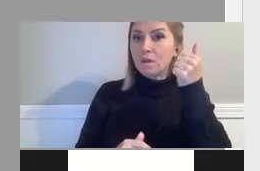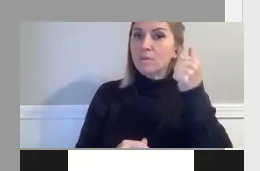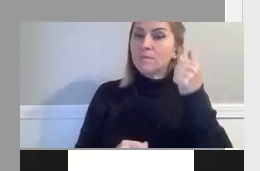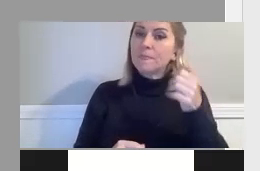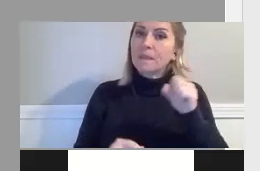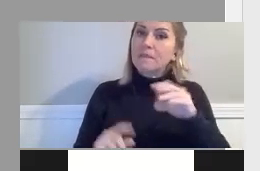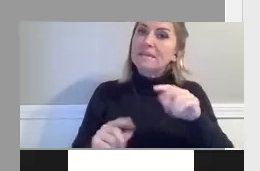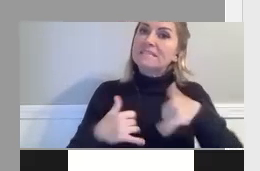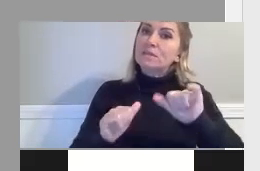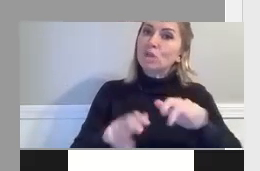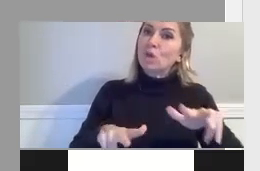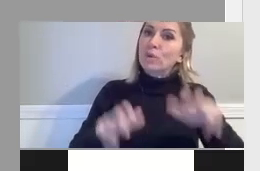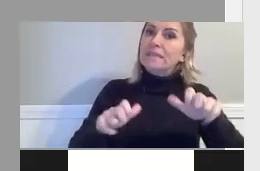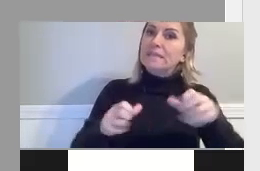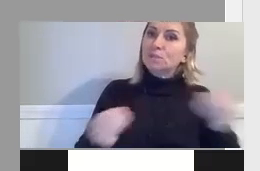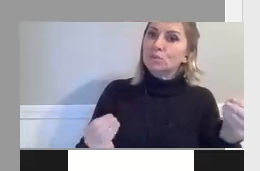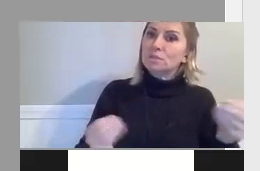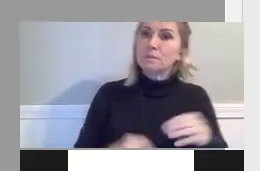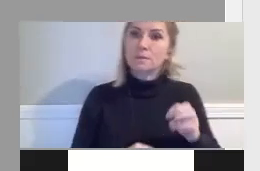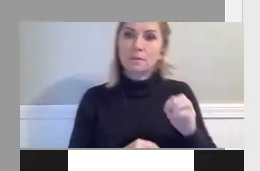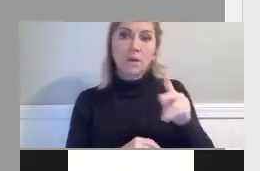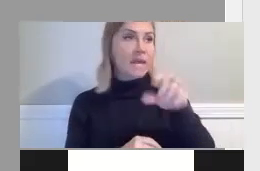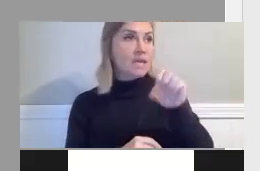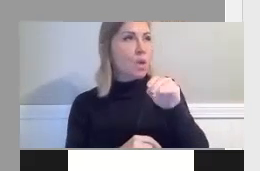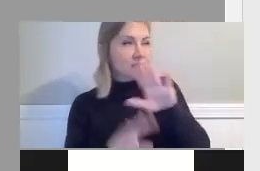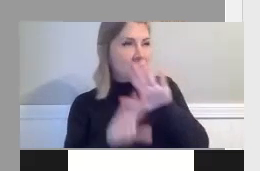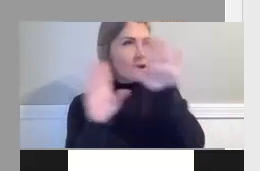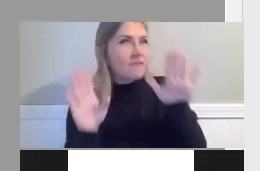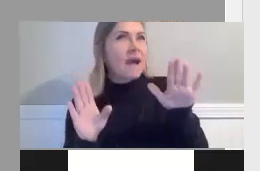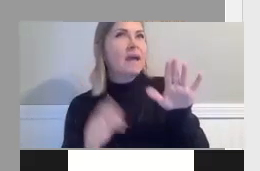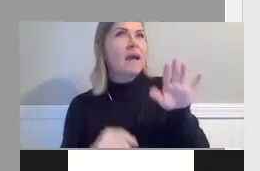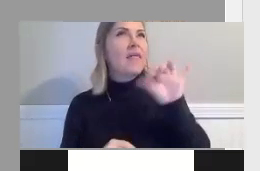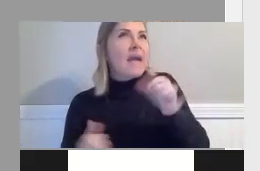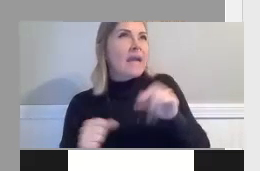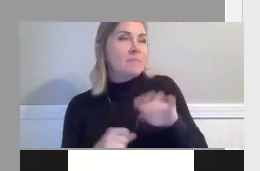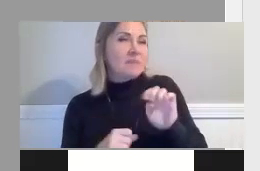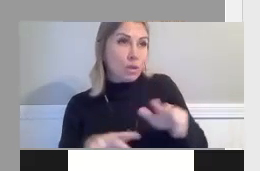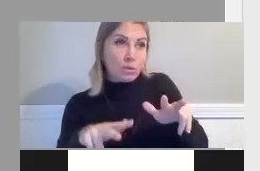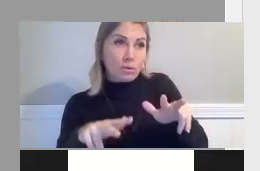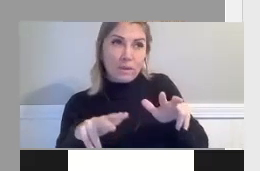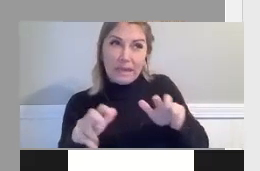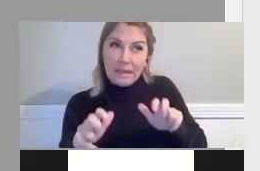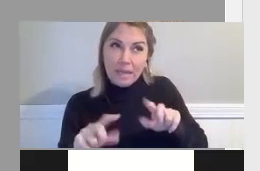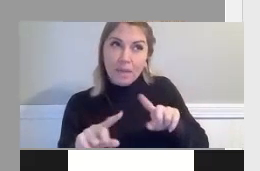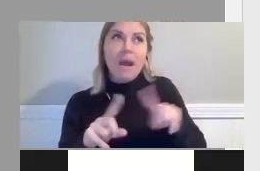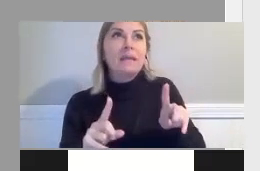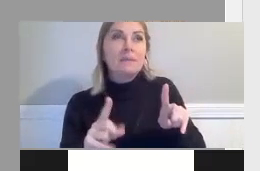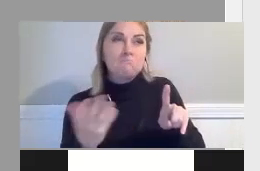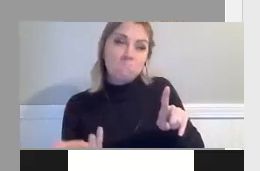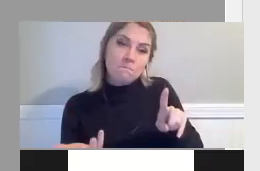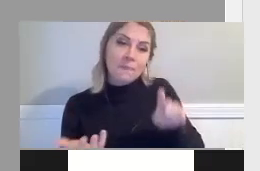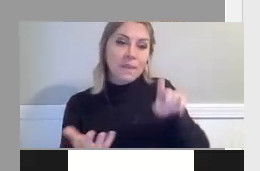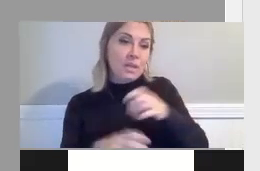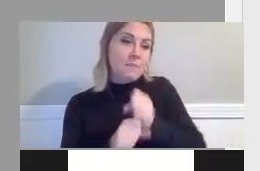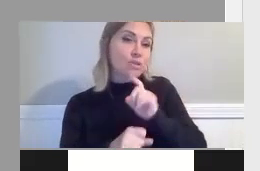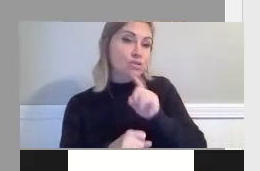a greedy solution. Okay. Okay. So just to clarify, it can still be greedy, but it could just, you need to